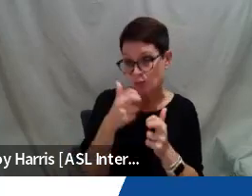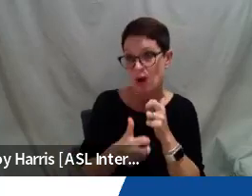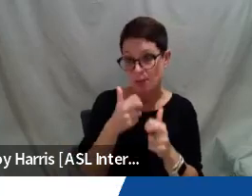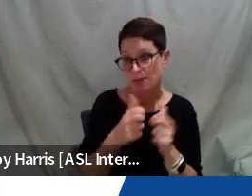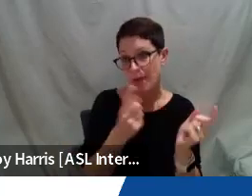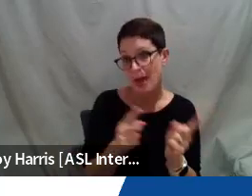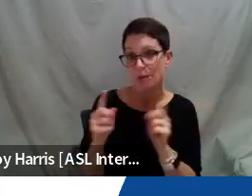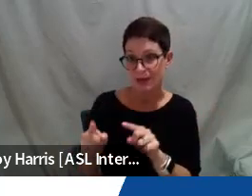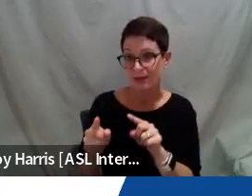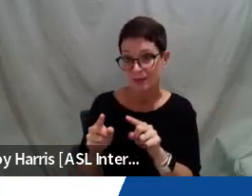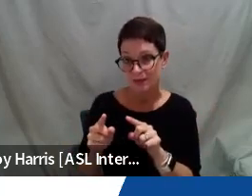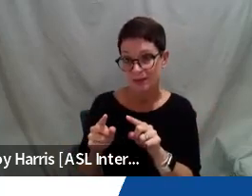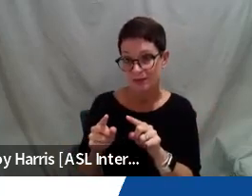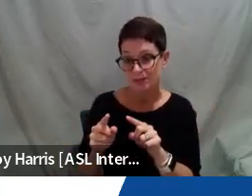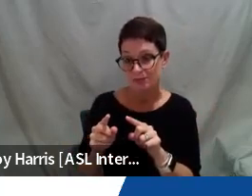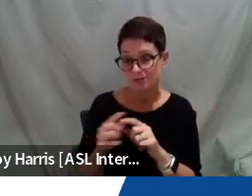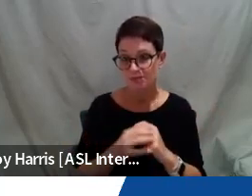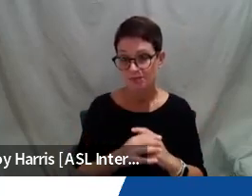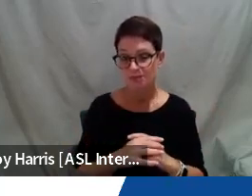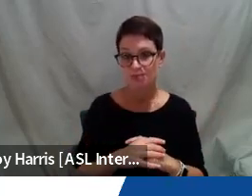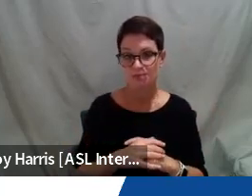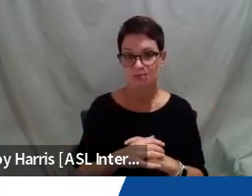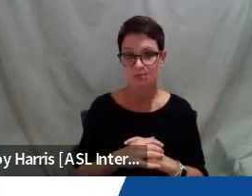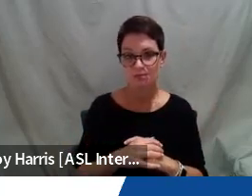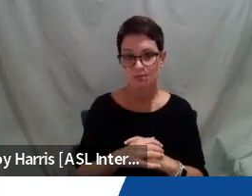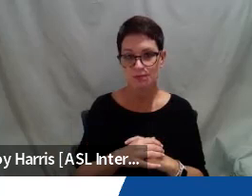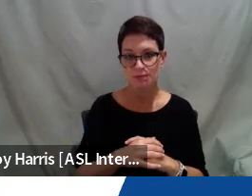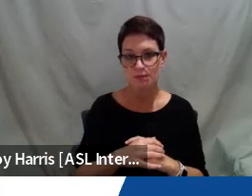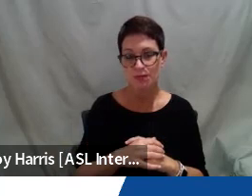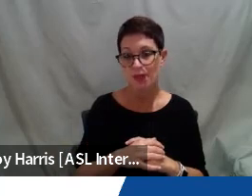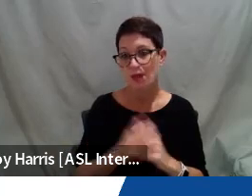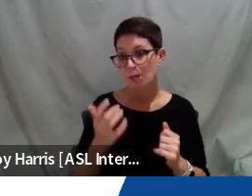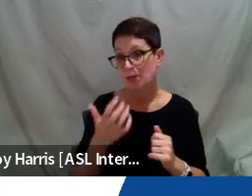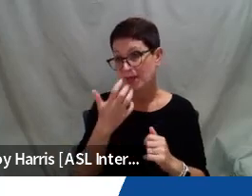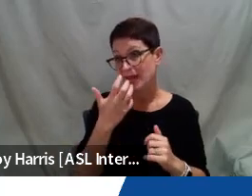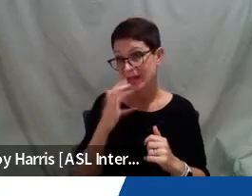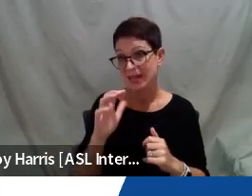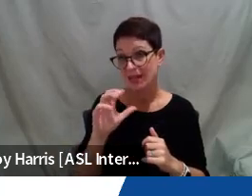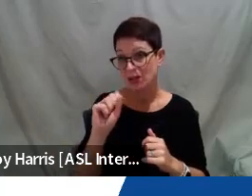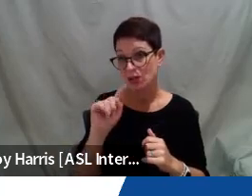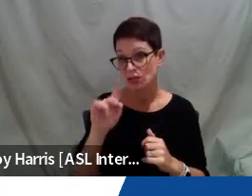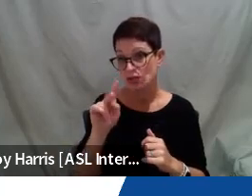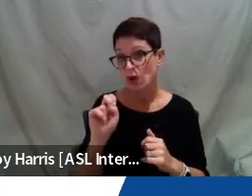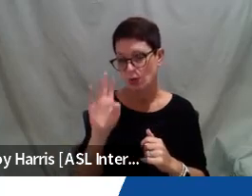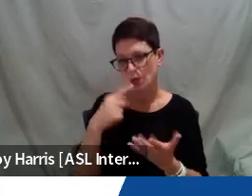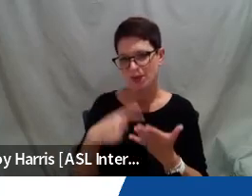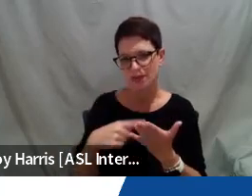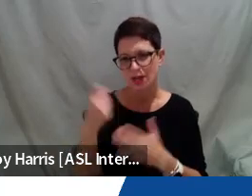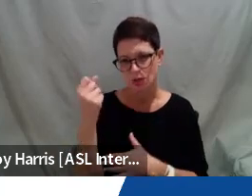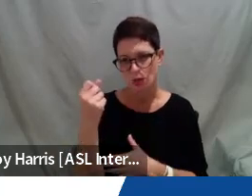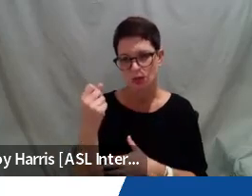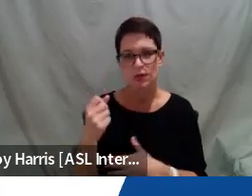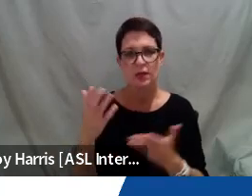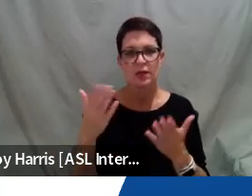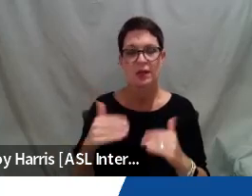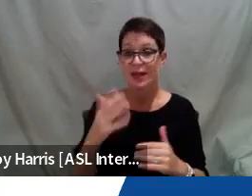heat-related illness that's occurring, like heat stroke. So we can go to the next